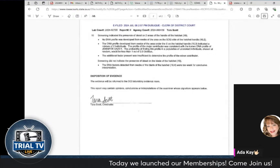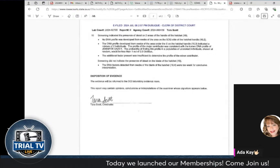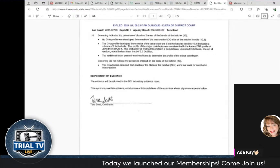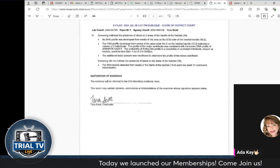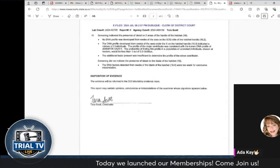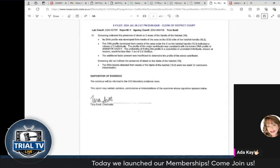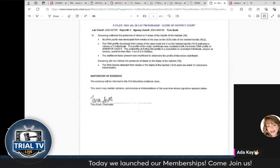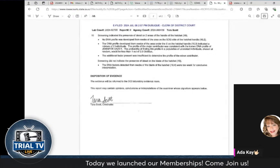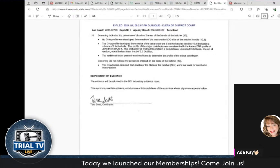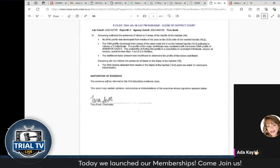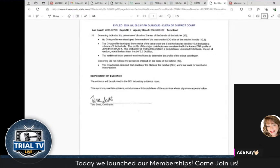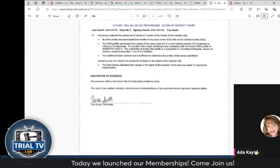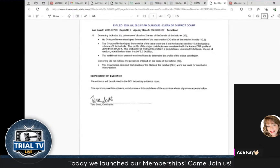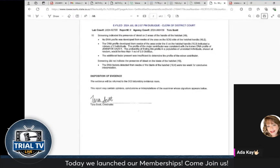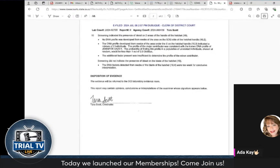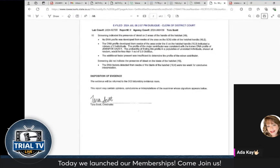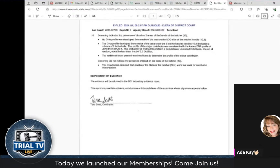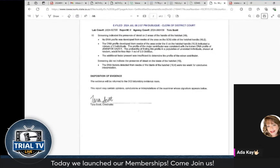interpretation.